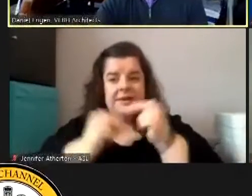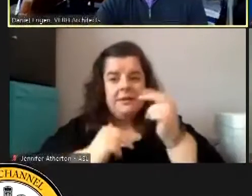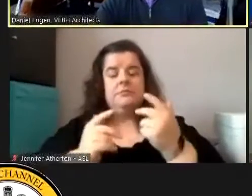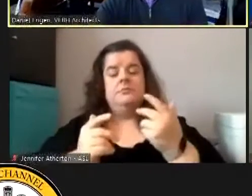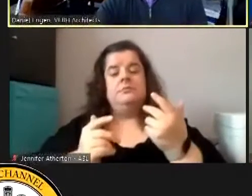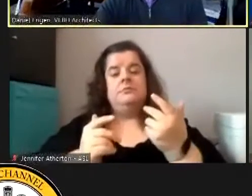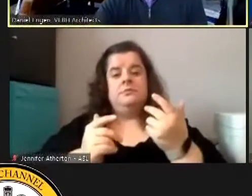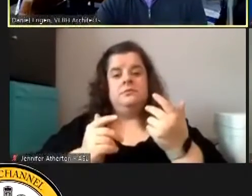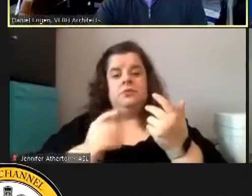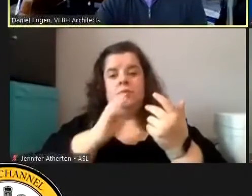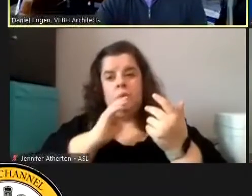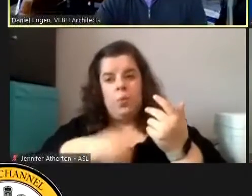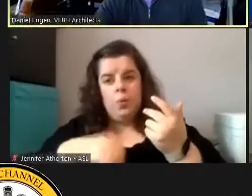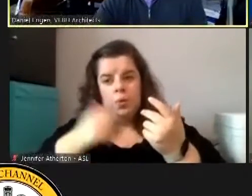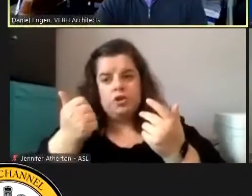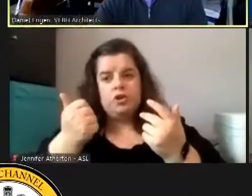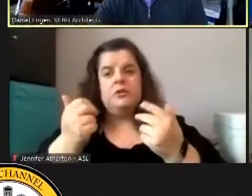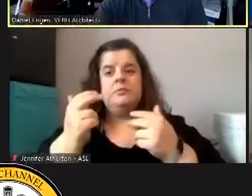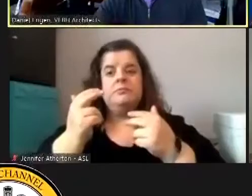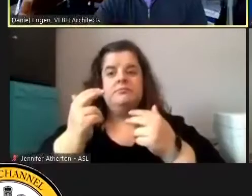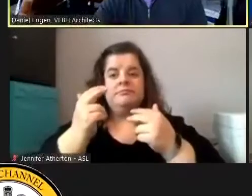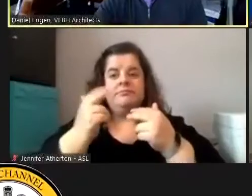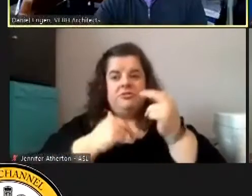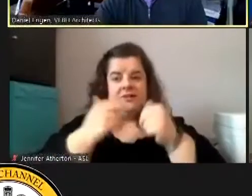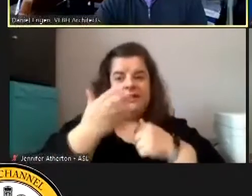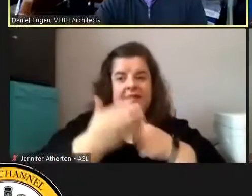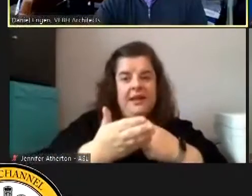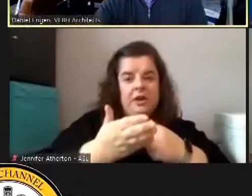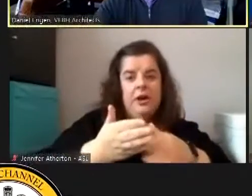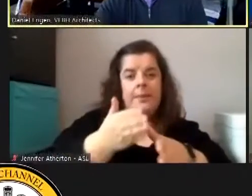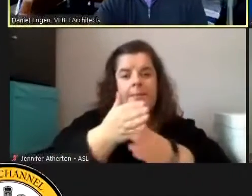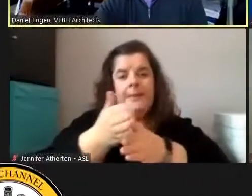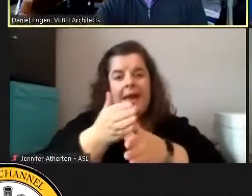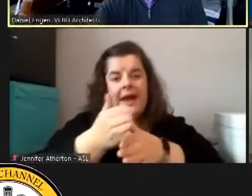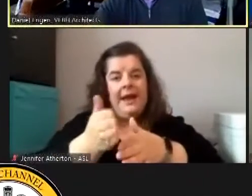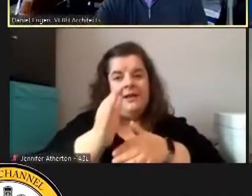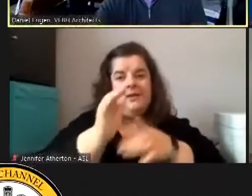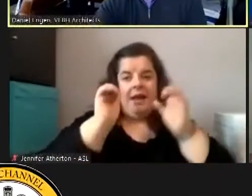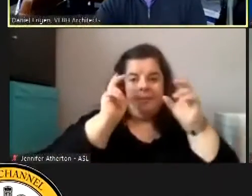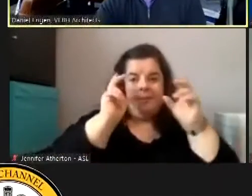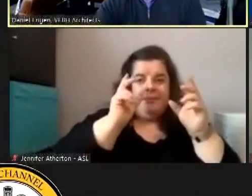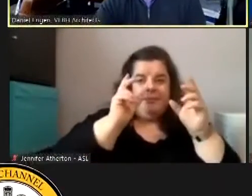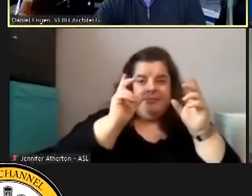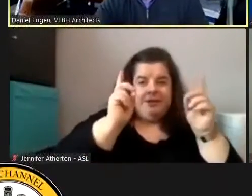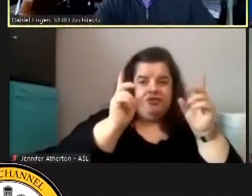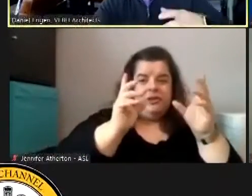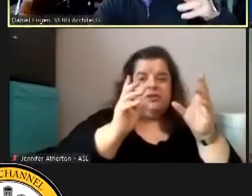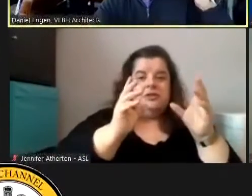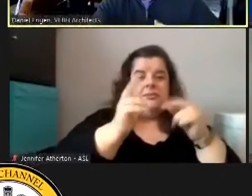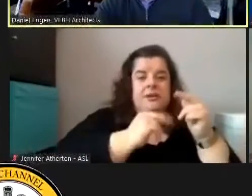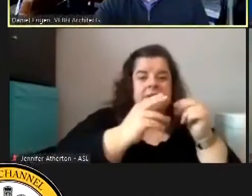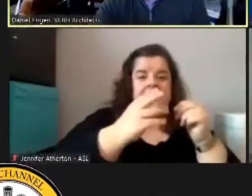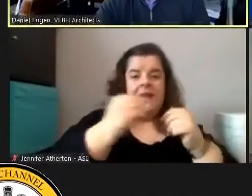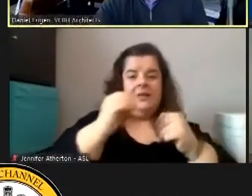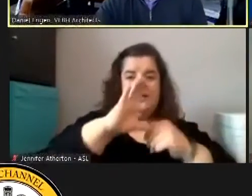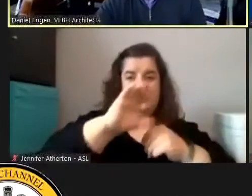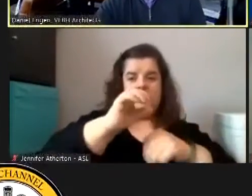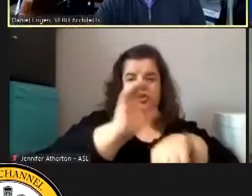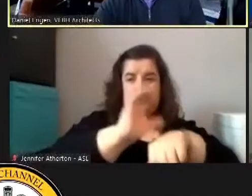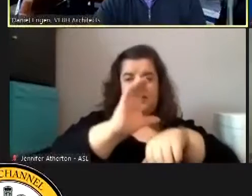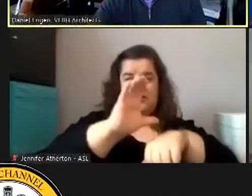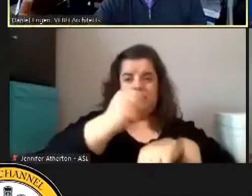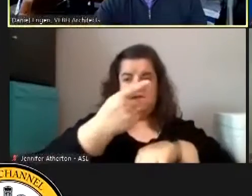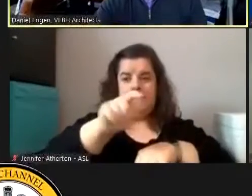older building there, main administration building, the Hicks Memorial Chapel, nice big tall chapel